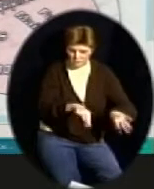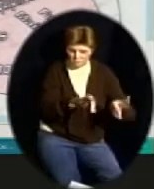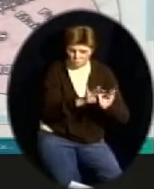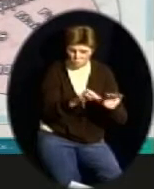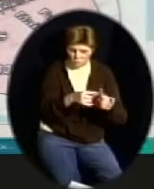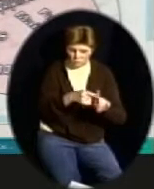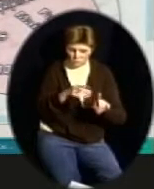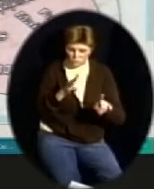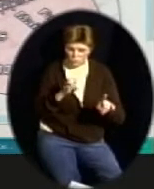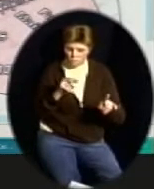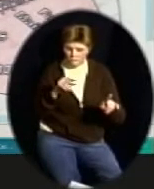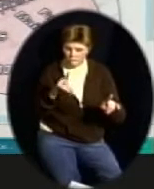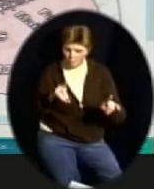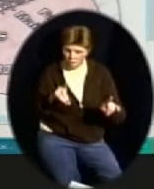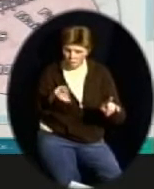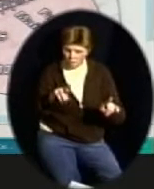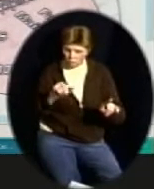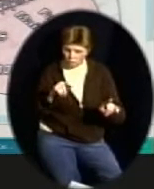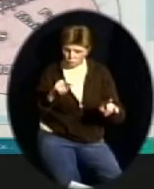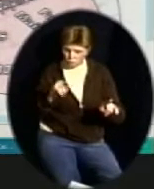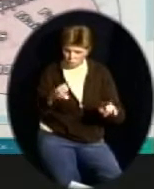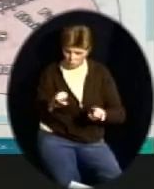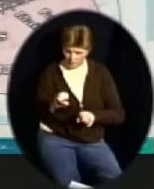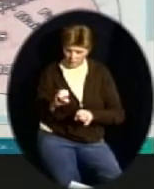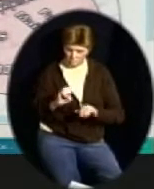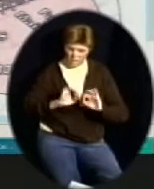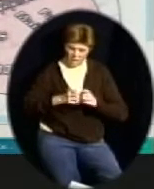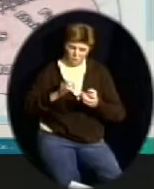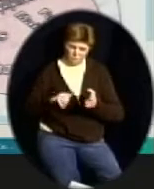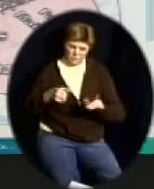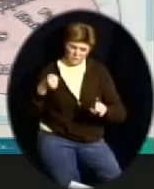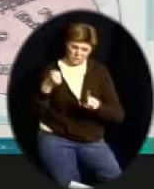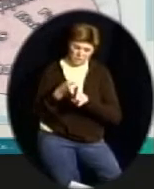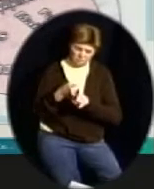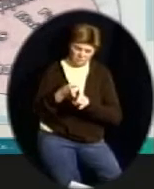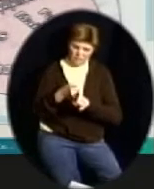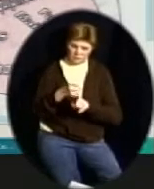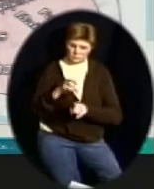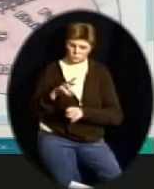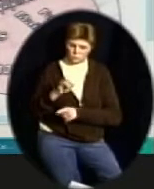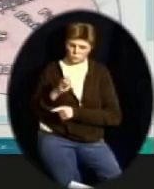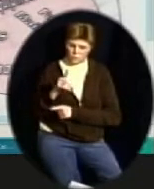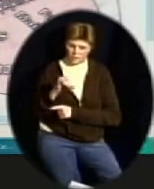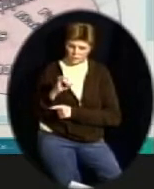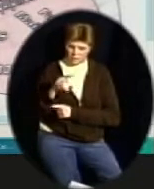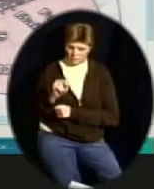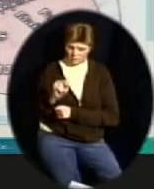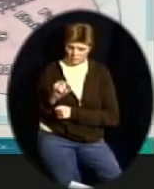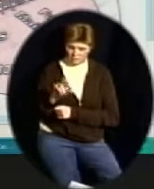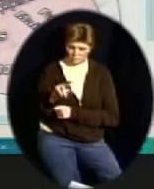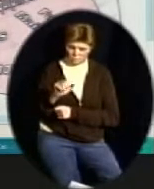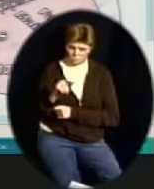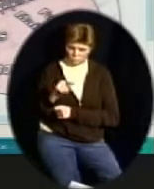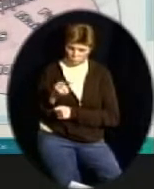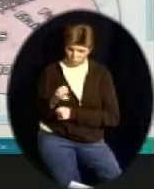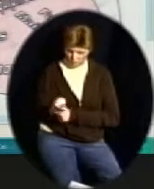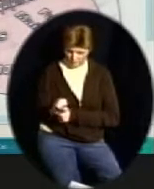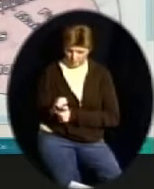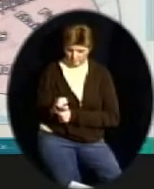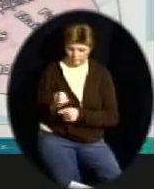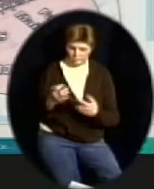discussions on how that actually impacts a credit rating from the credit services of Moody's and from Standard &